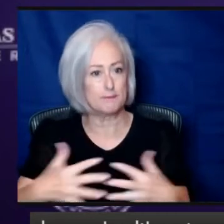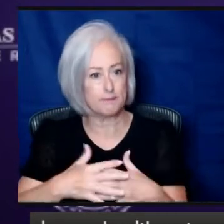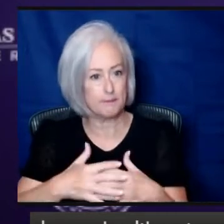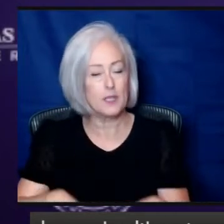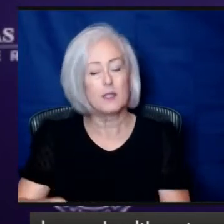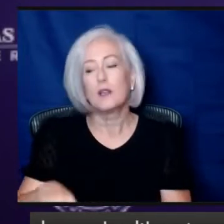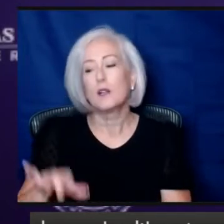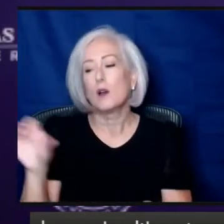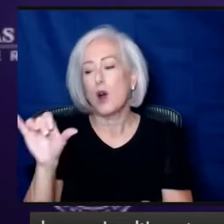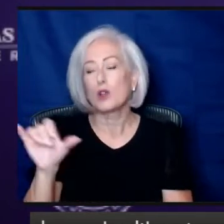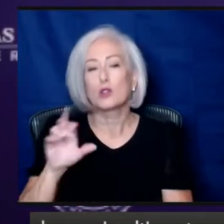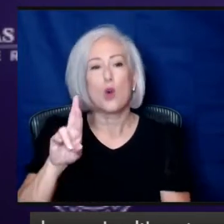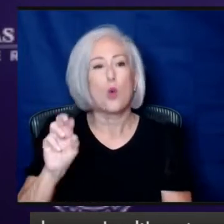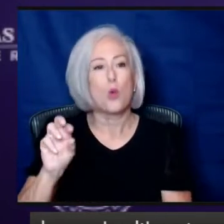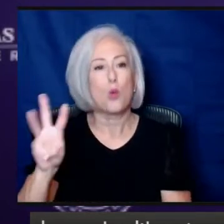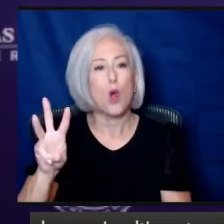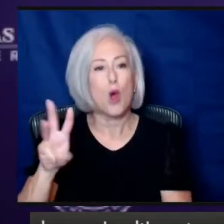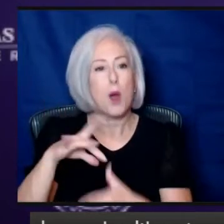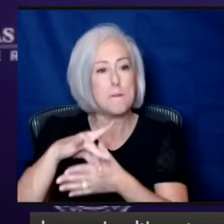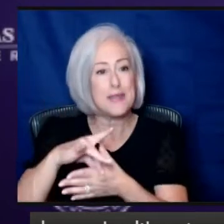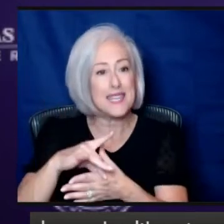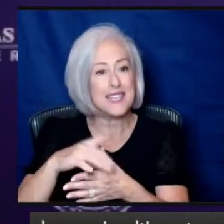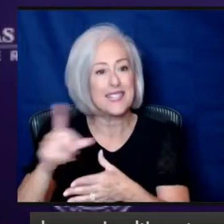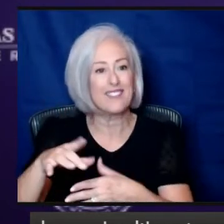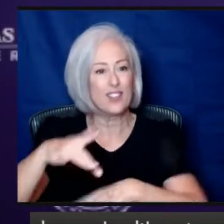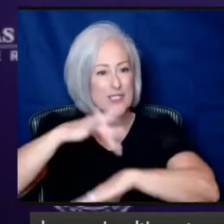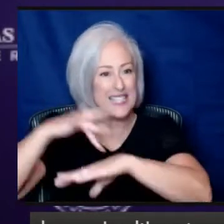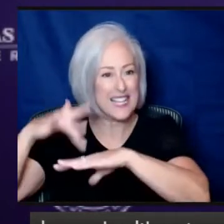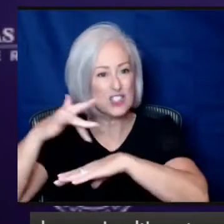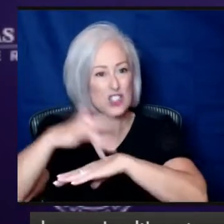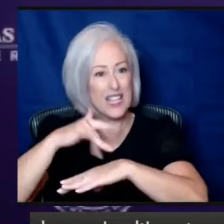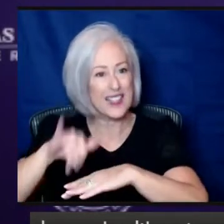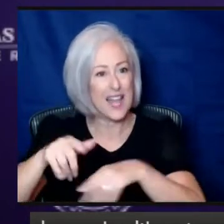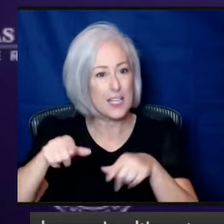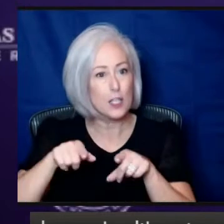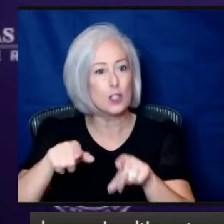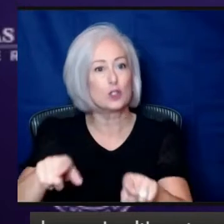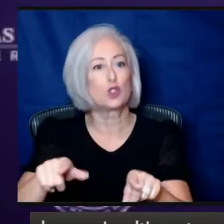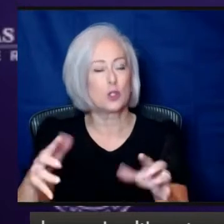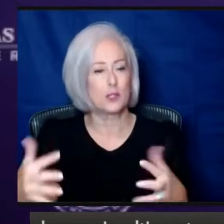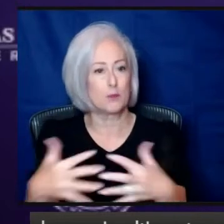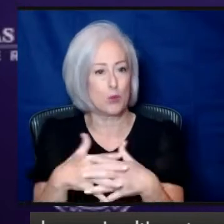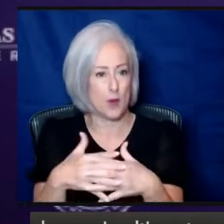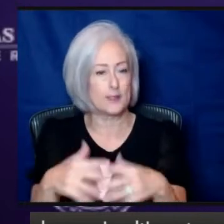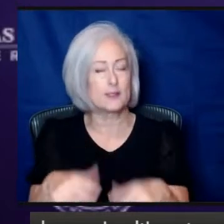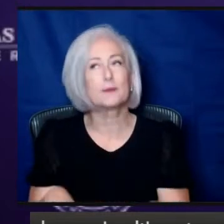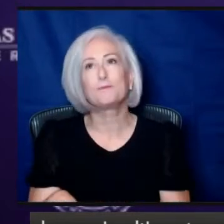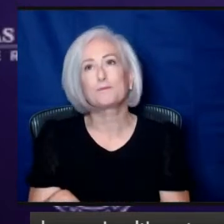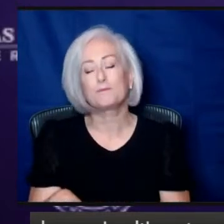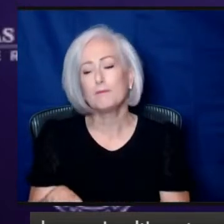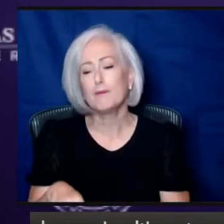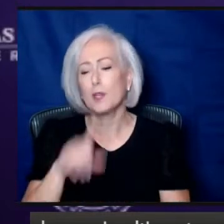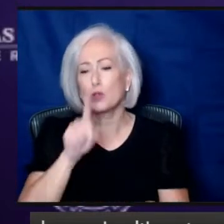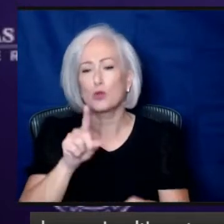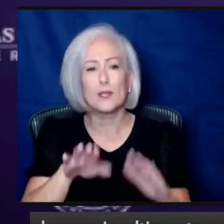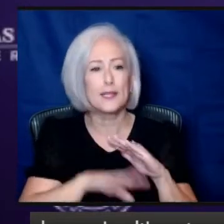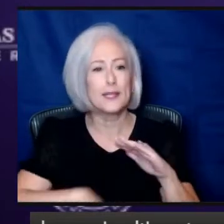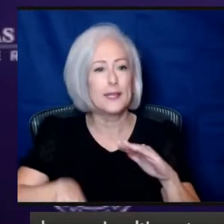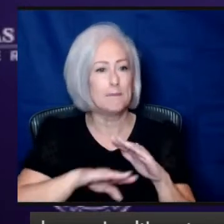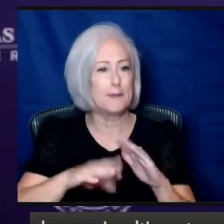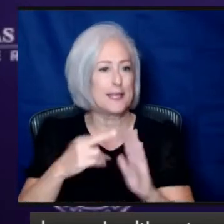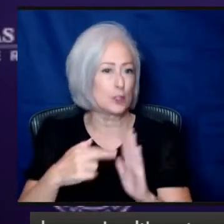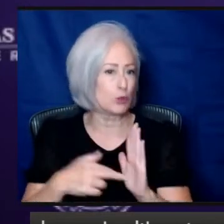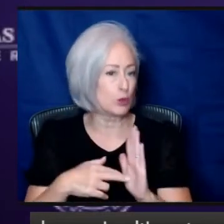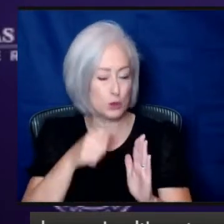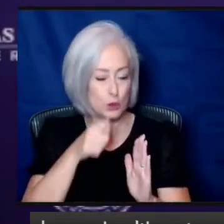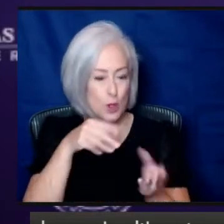raw meat, for example, if we're handling those sorts of things during pregnancy. So really basic measures that we shouldn't be feeding a cat up on